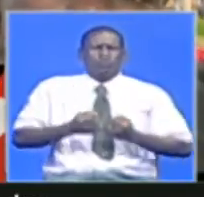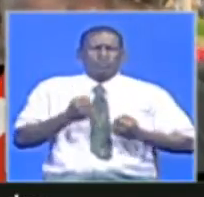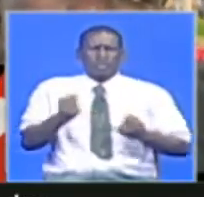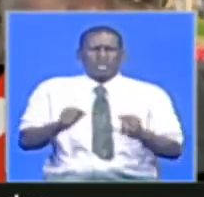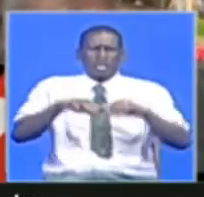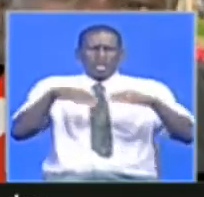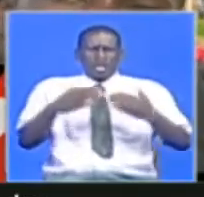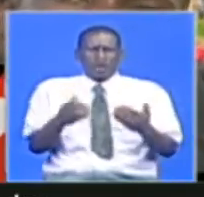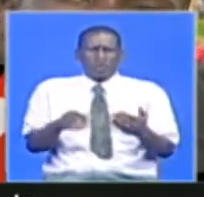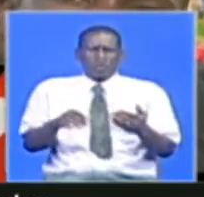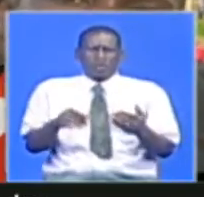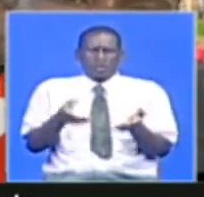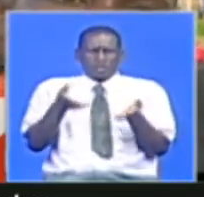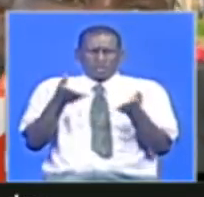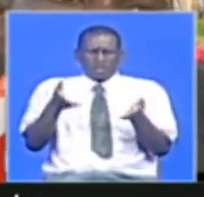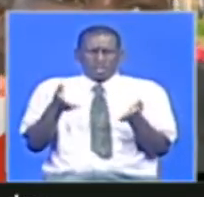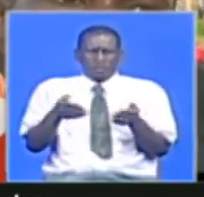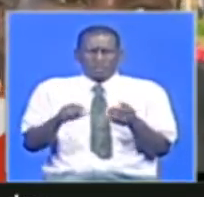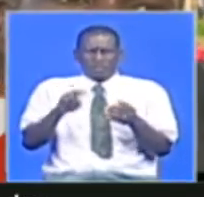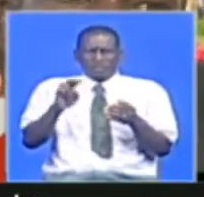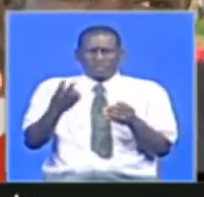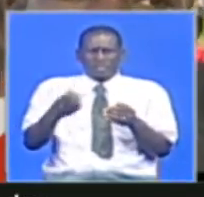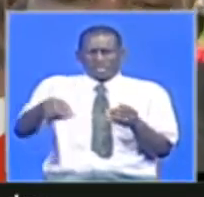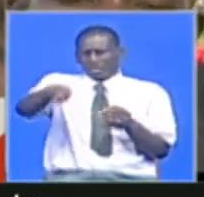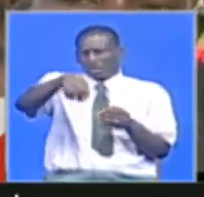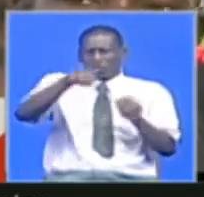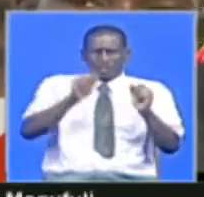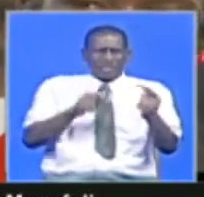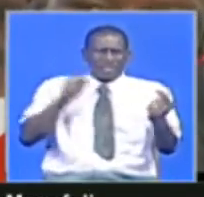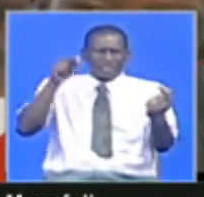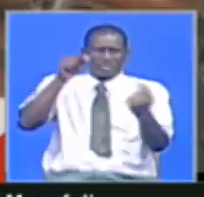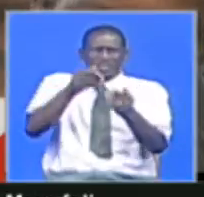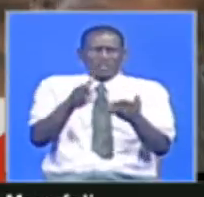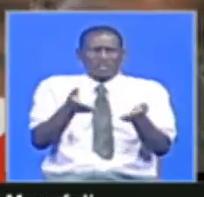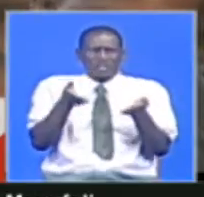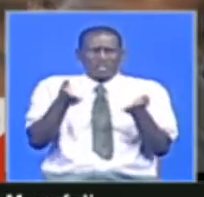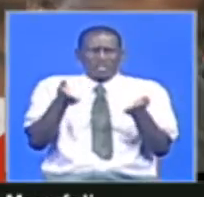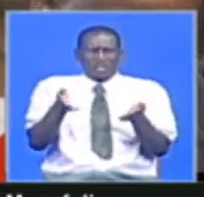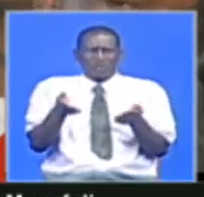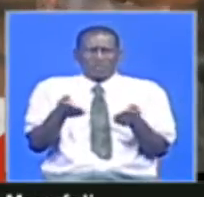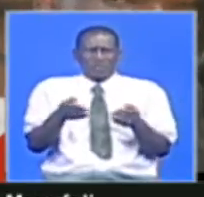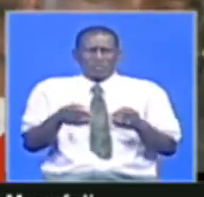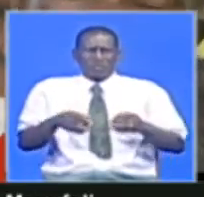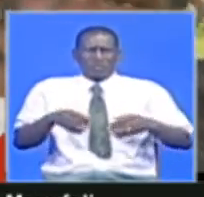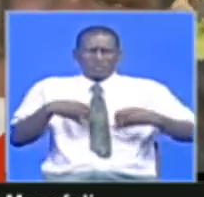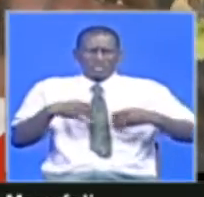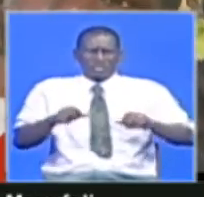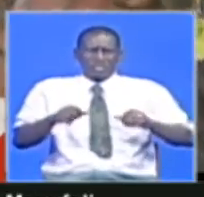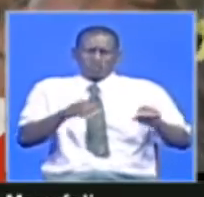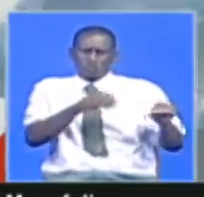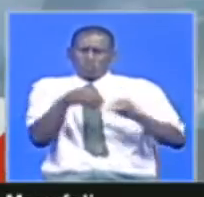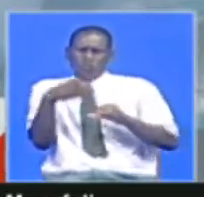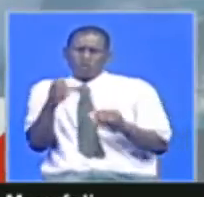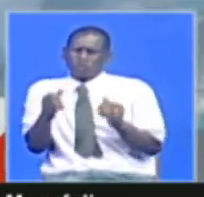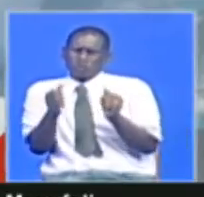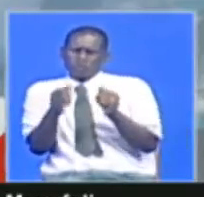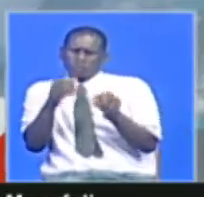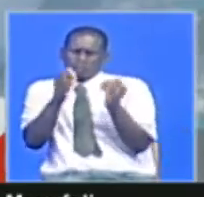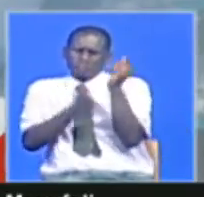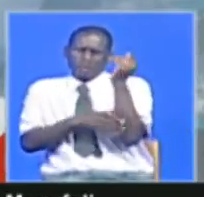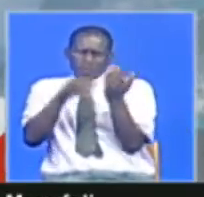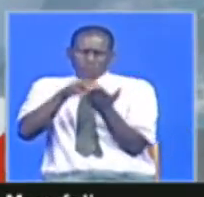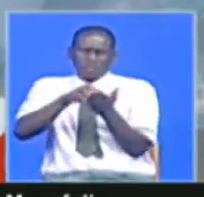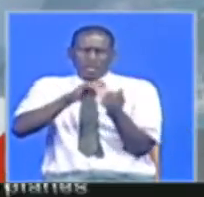up. Now, second leg, we can target someone. For now, stability, we move out of that position. In other matches